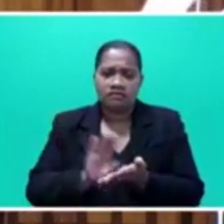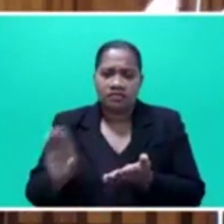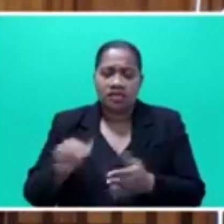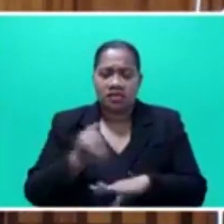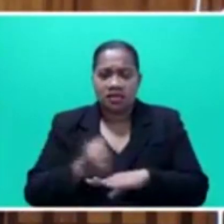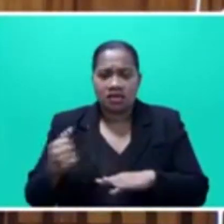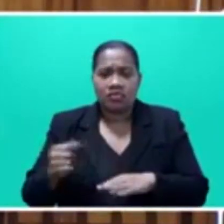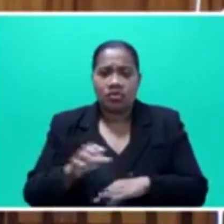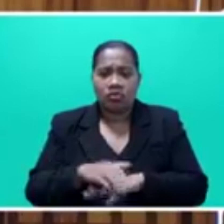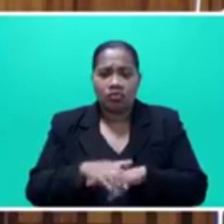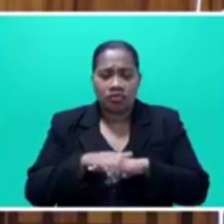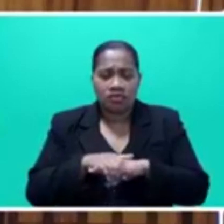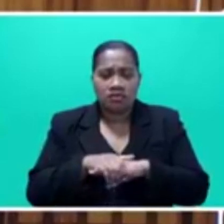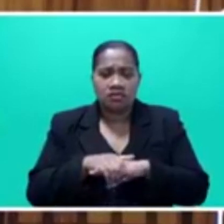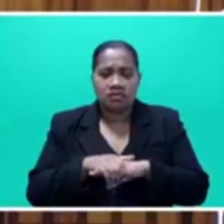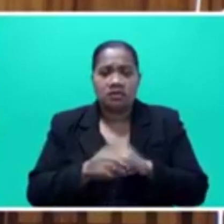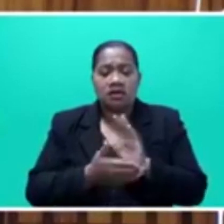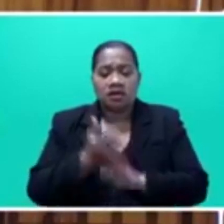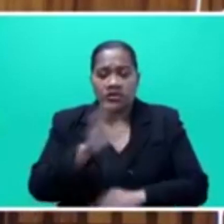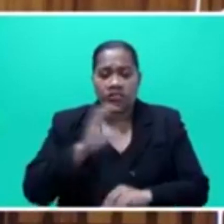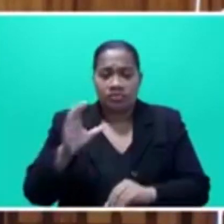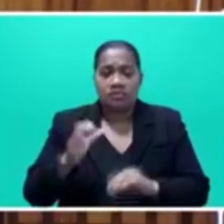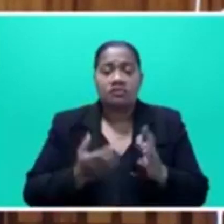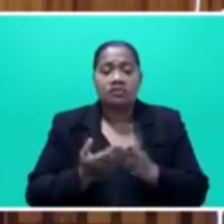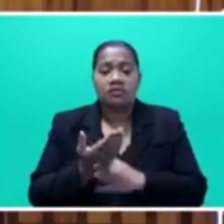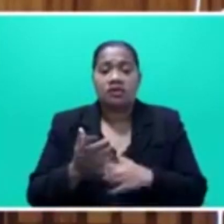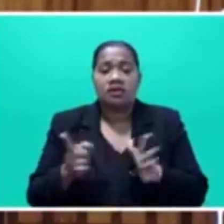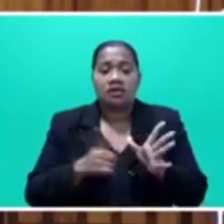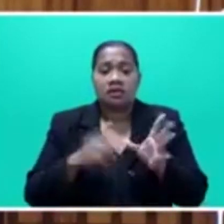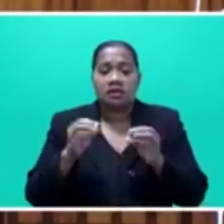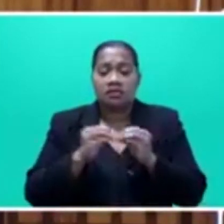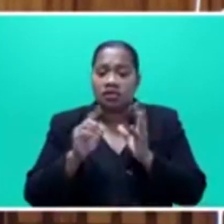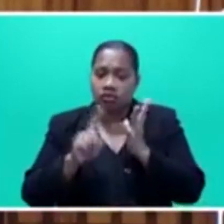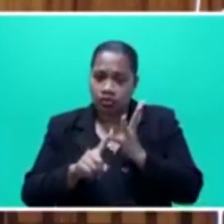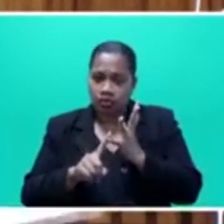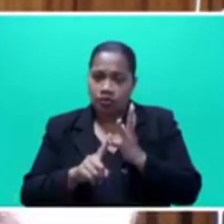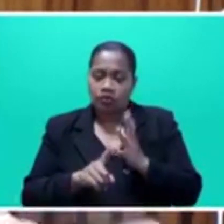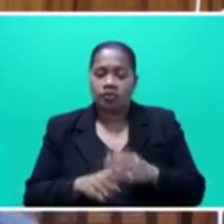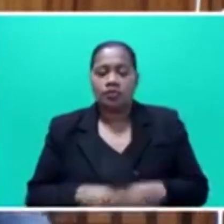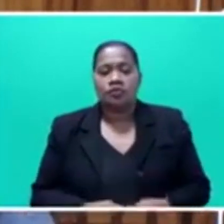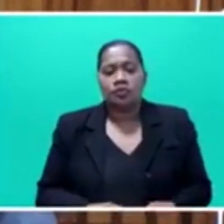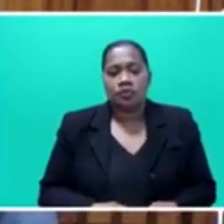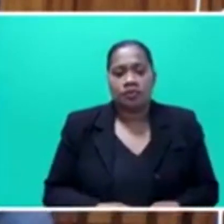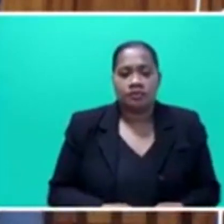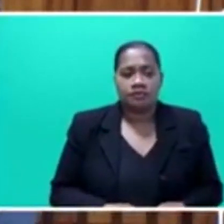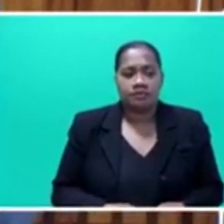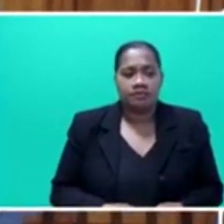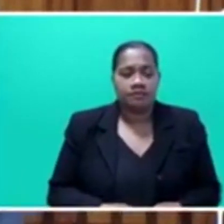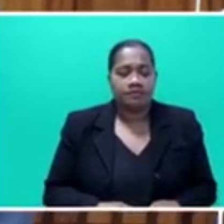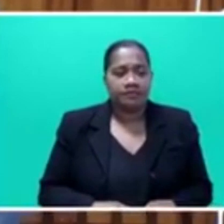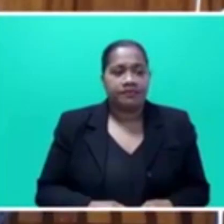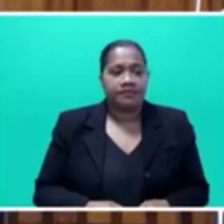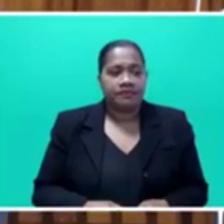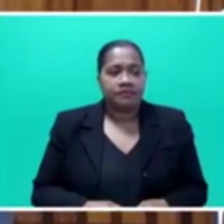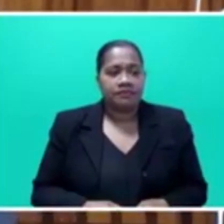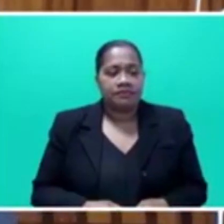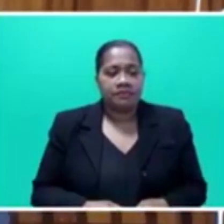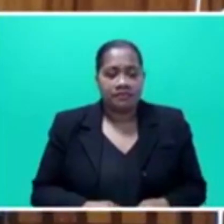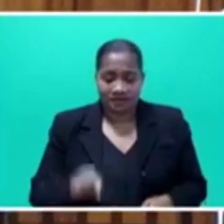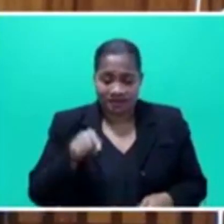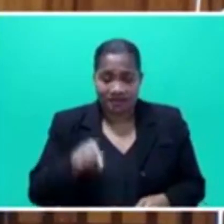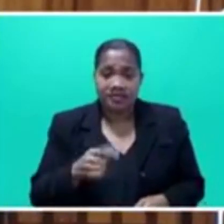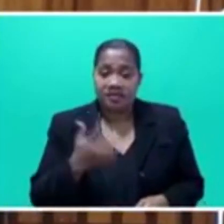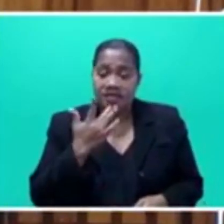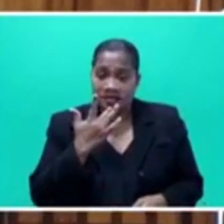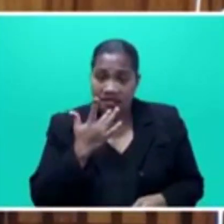was through ABU, Asia Broadcasting Union, Mr. Speaker, sir. This is the type of shenanigans